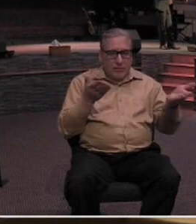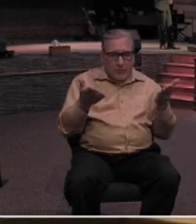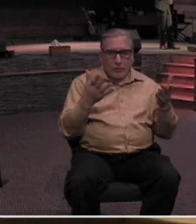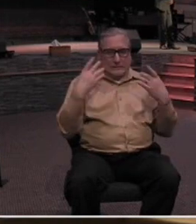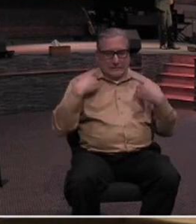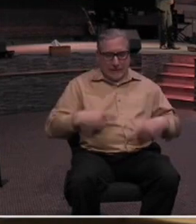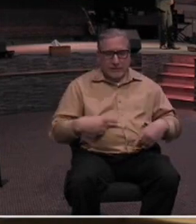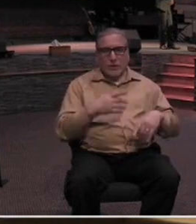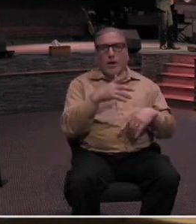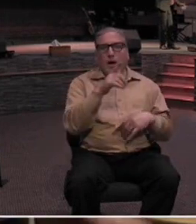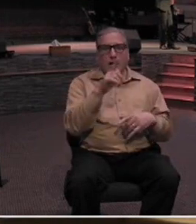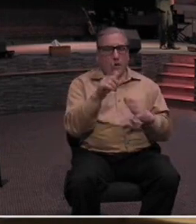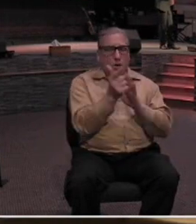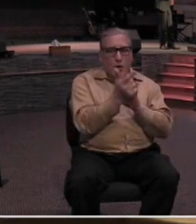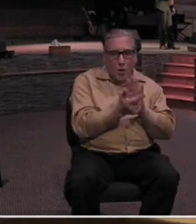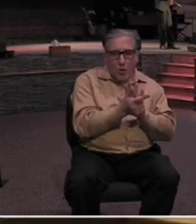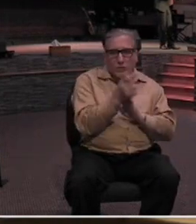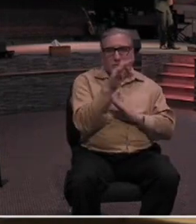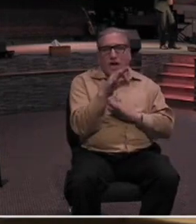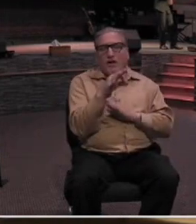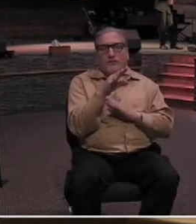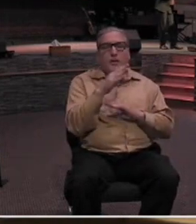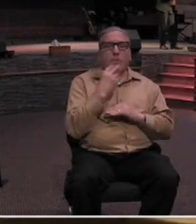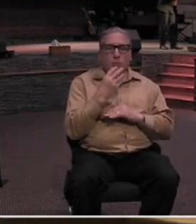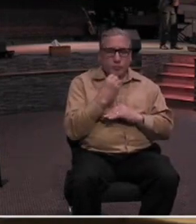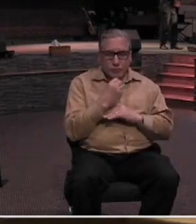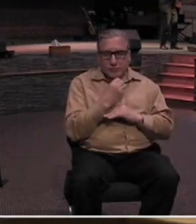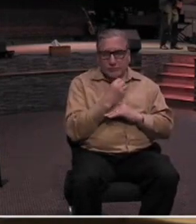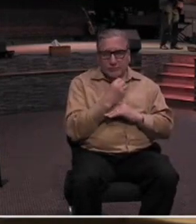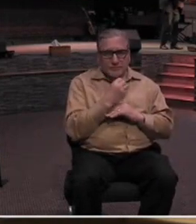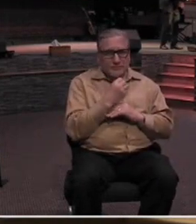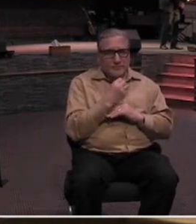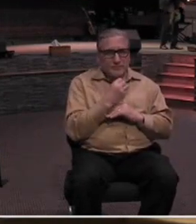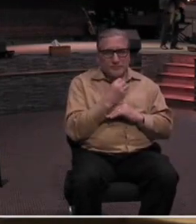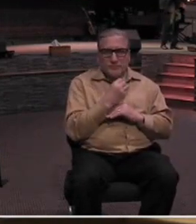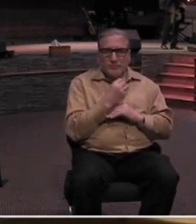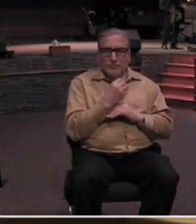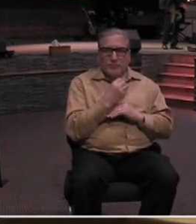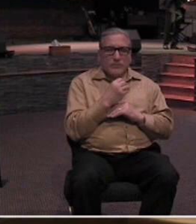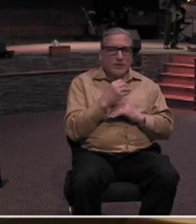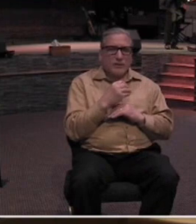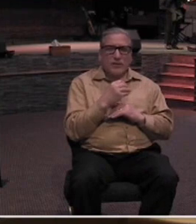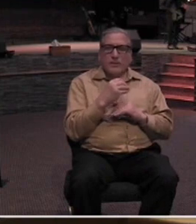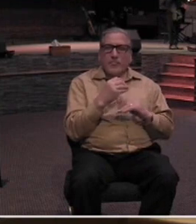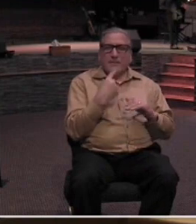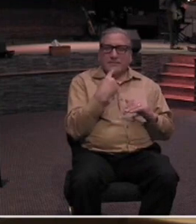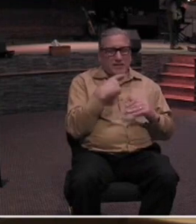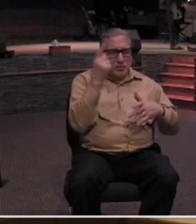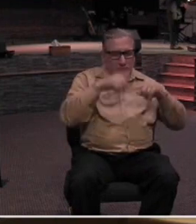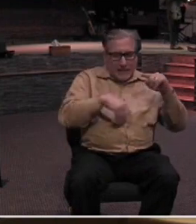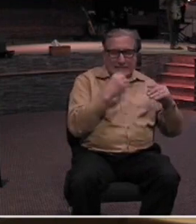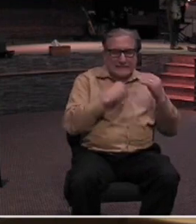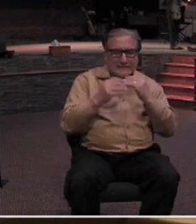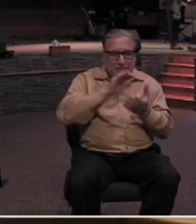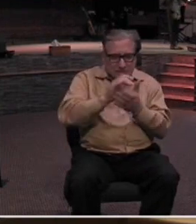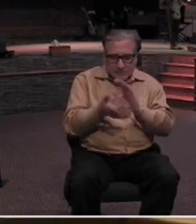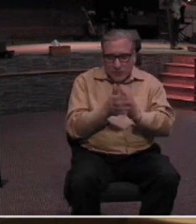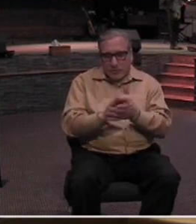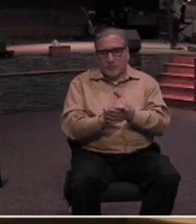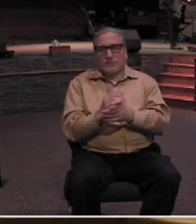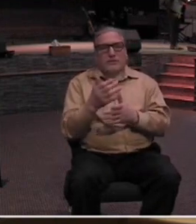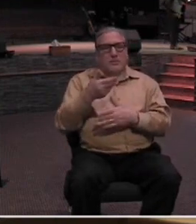can't have any cheeseburgers. You can't eat any pizza. You can't have anything that is